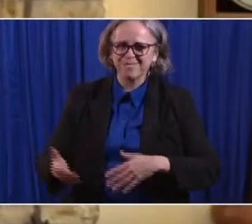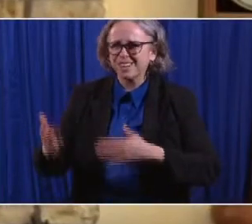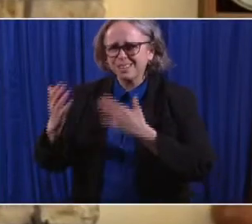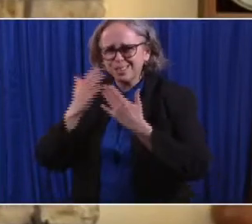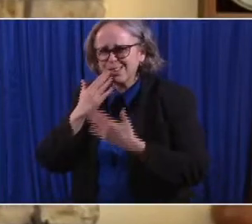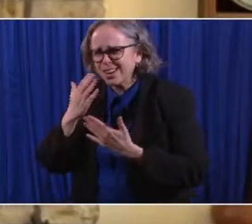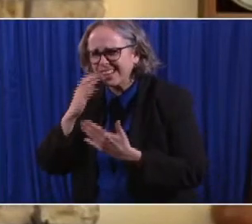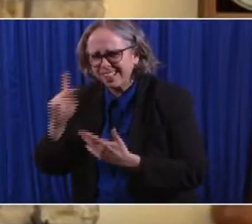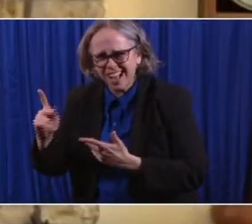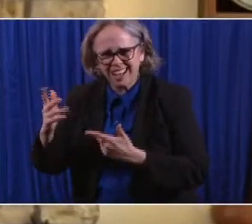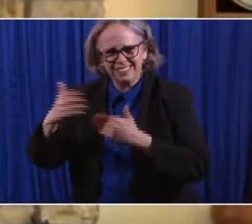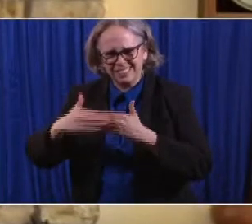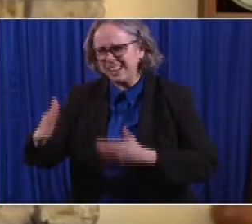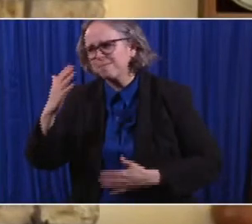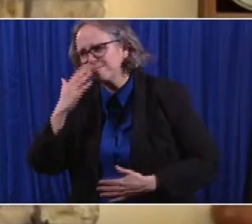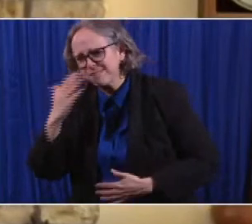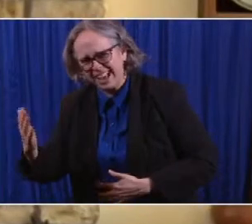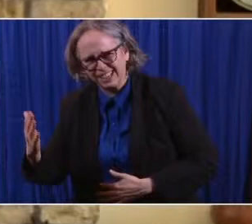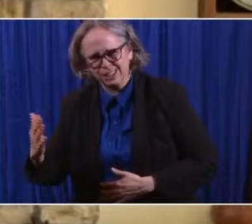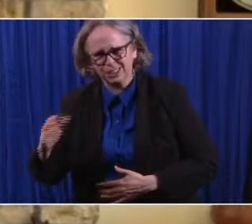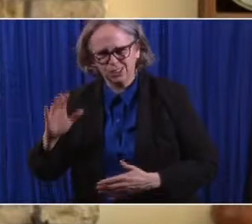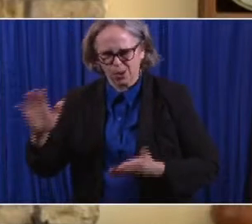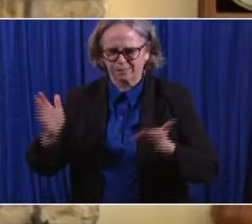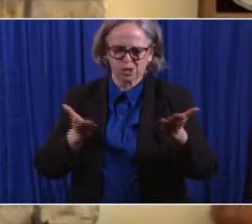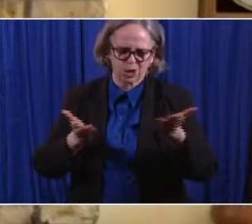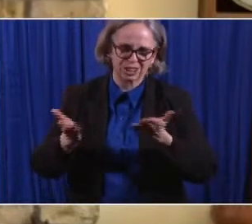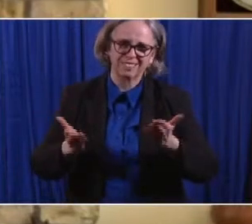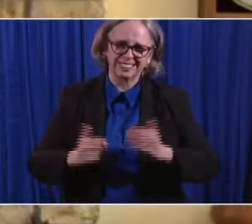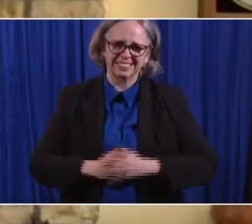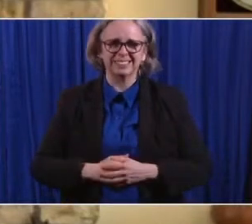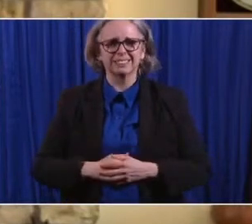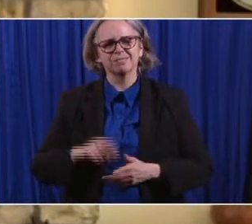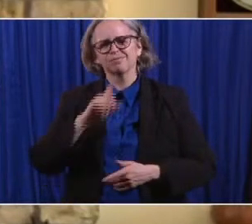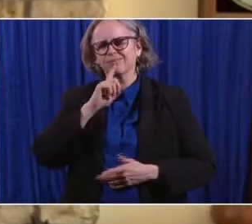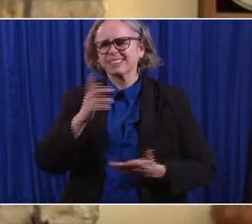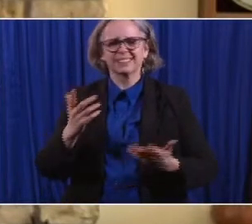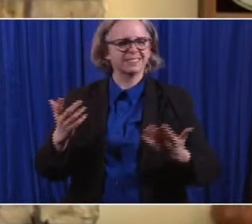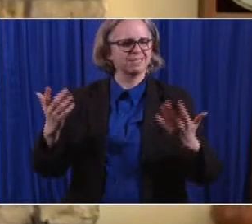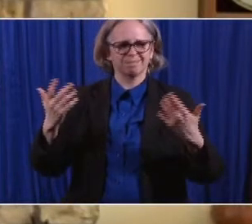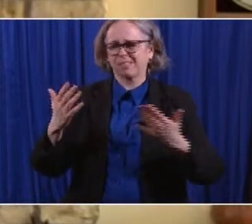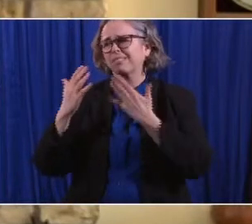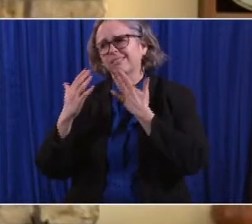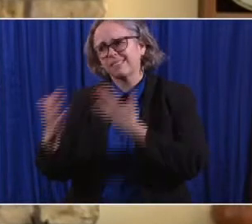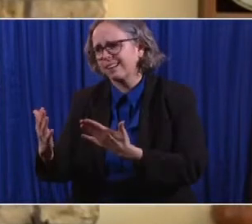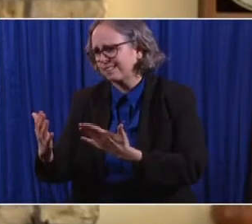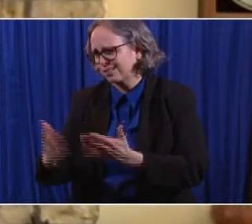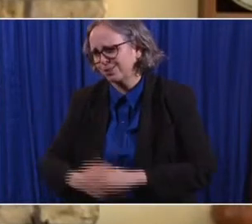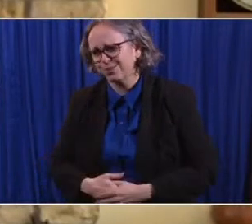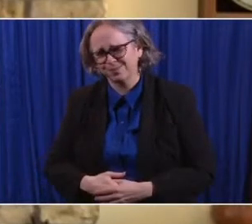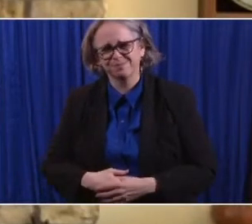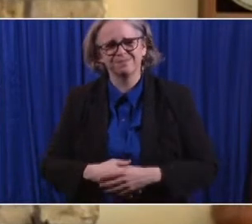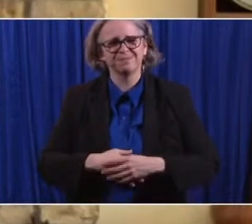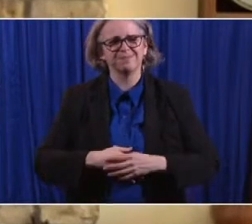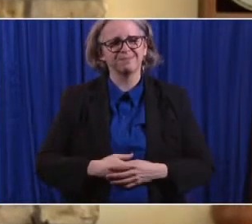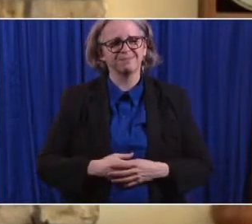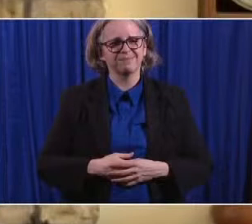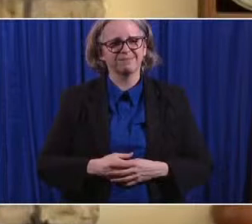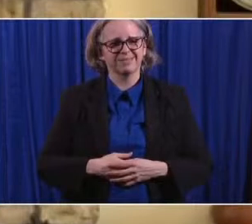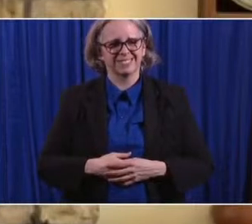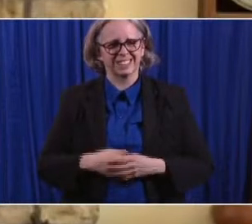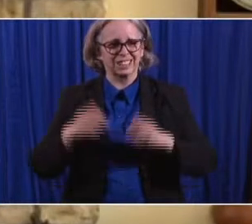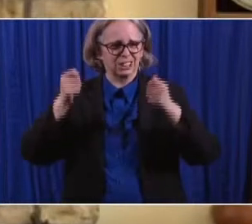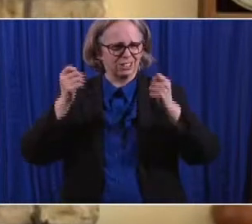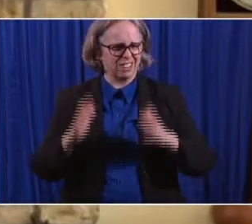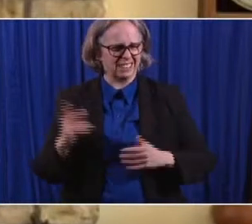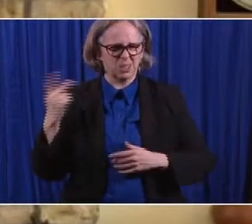Thank you Thank very you. much for your service. We're very, very grateful. The Director worked with me for a time when I